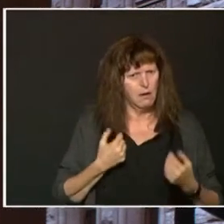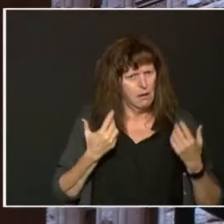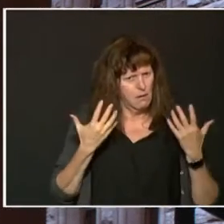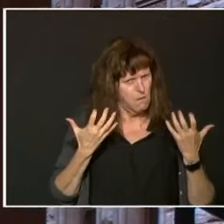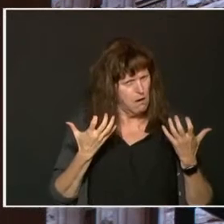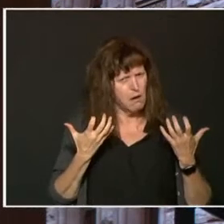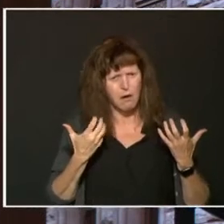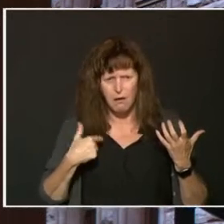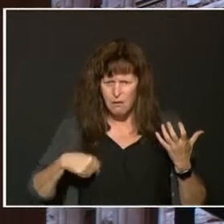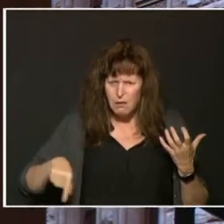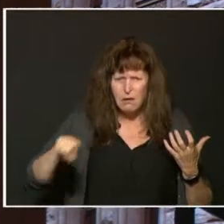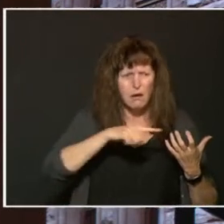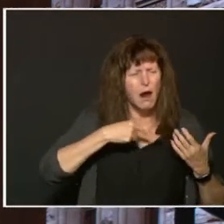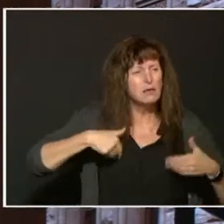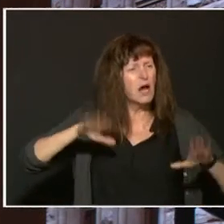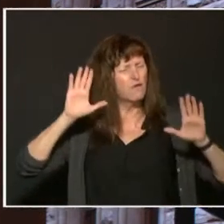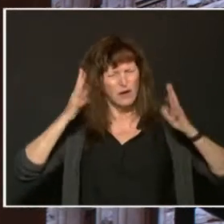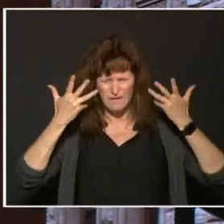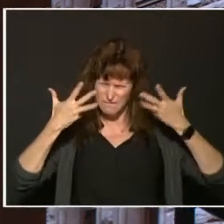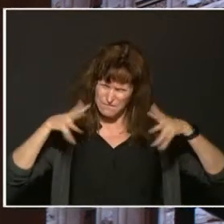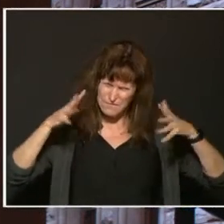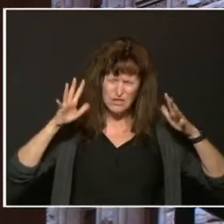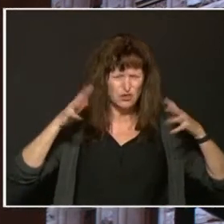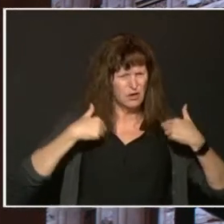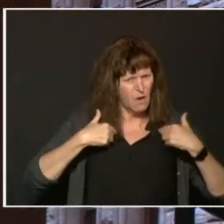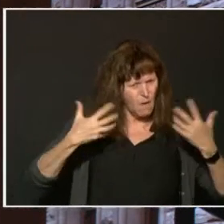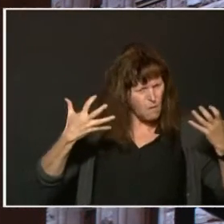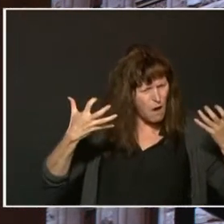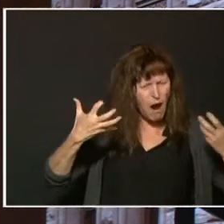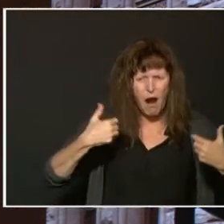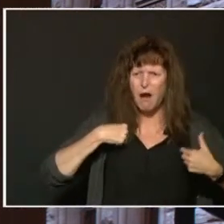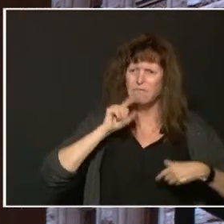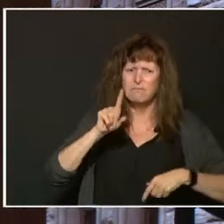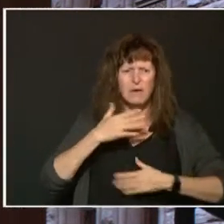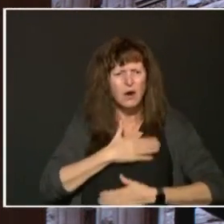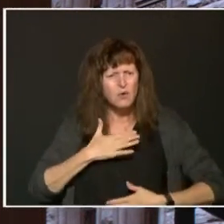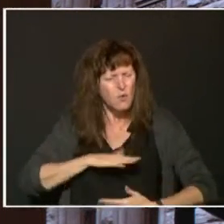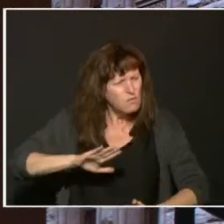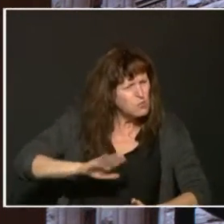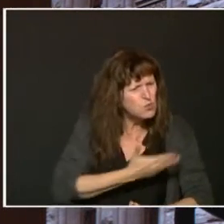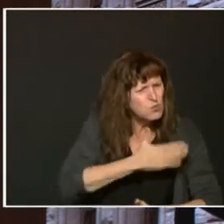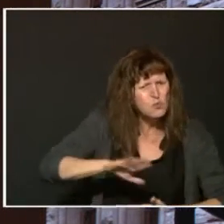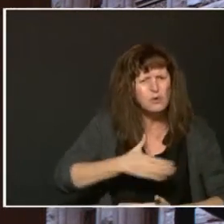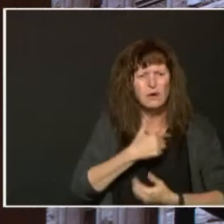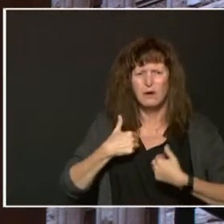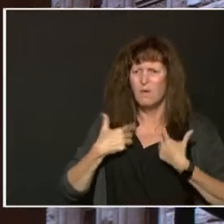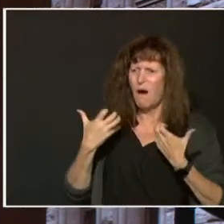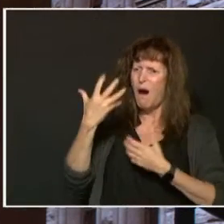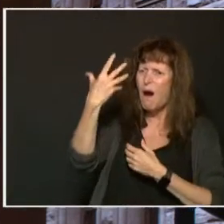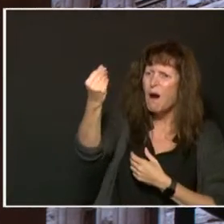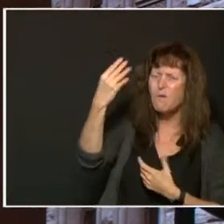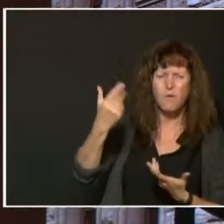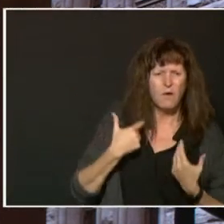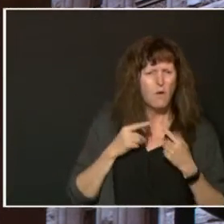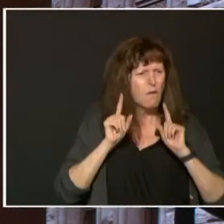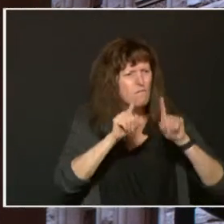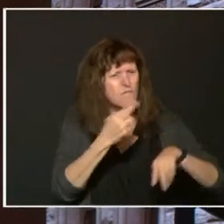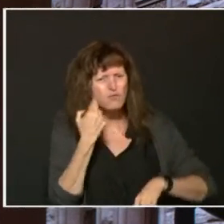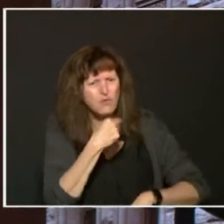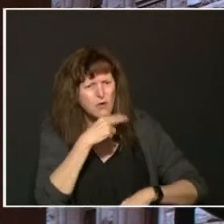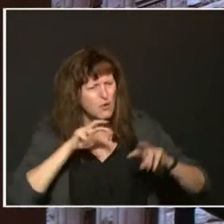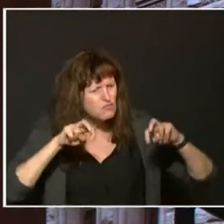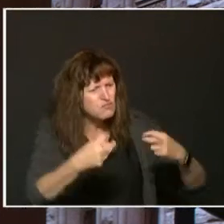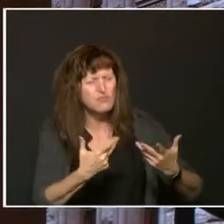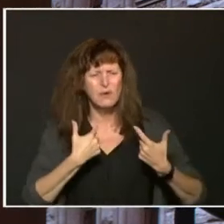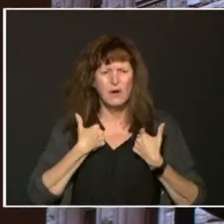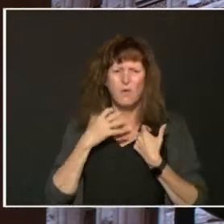to enjoy music, getting outdoors, dining out, seeing friends and family, and attending social events. But this